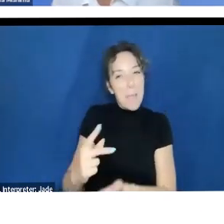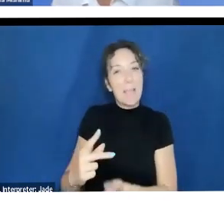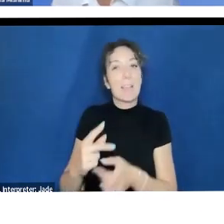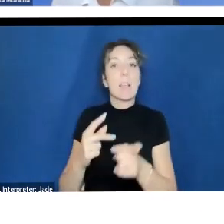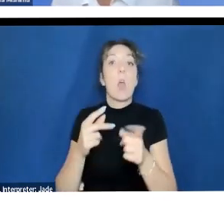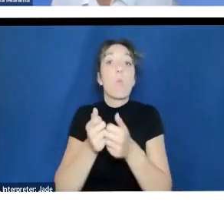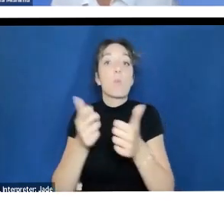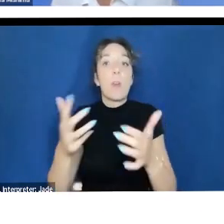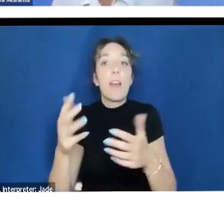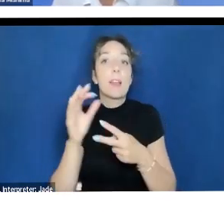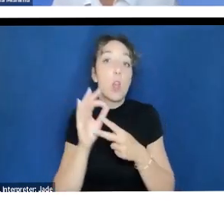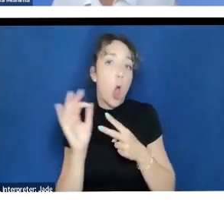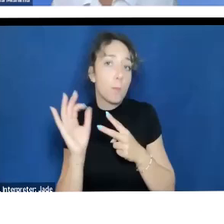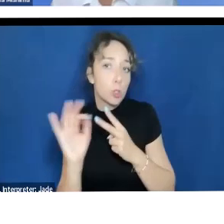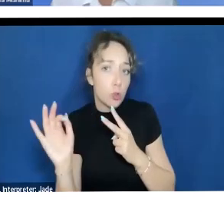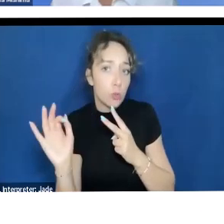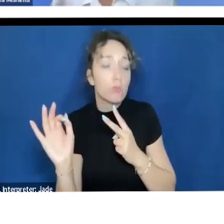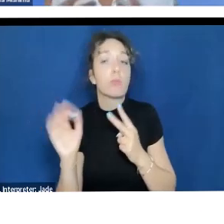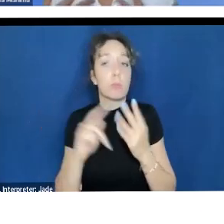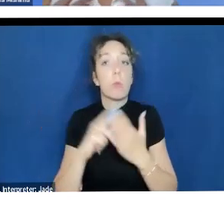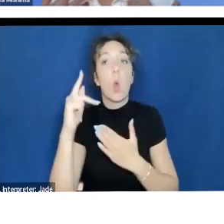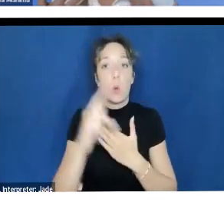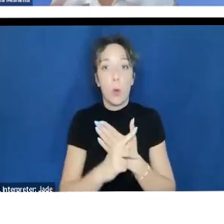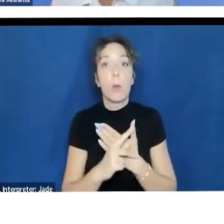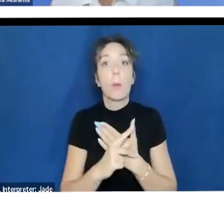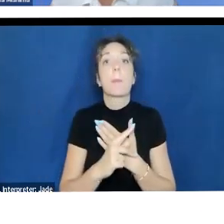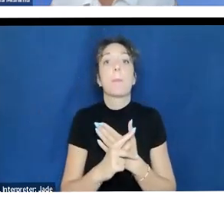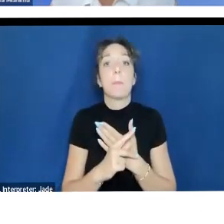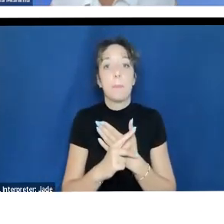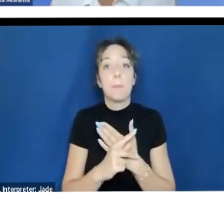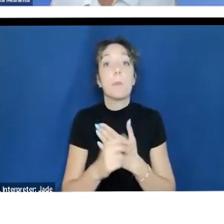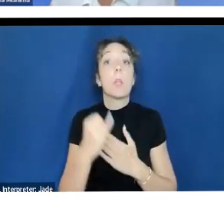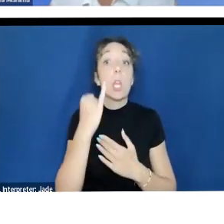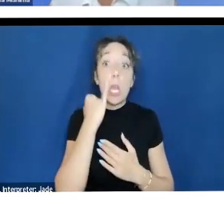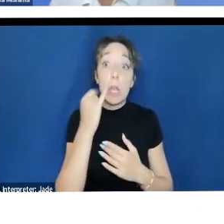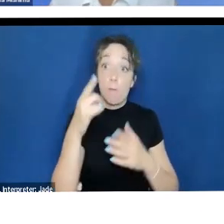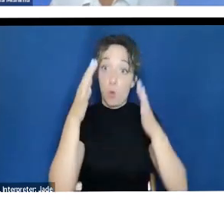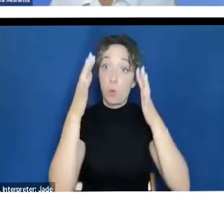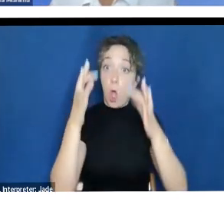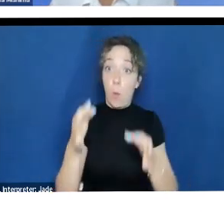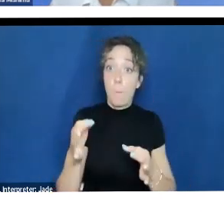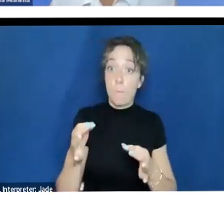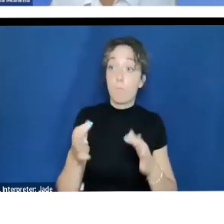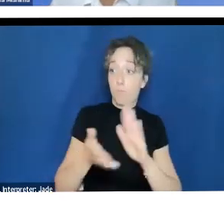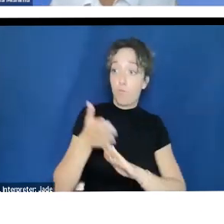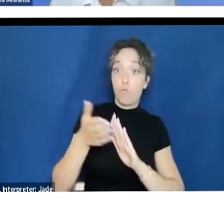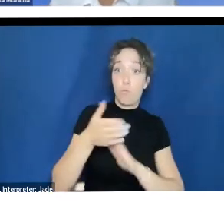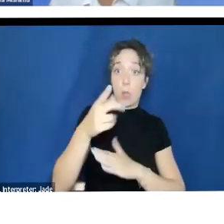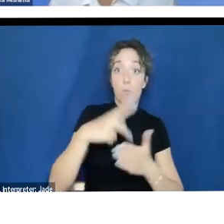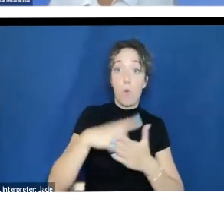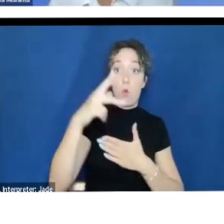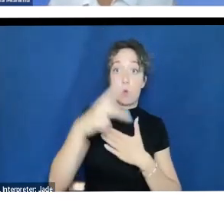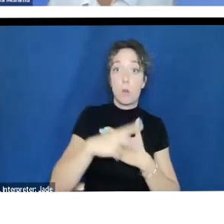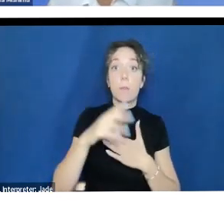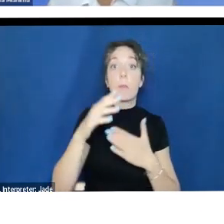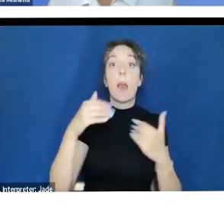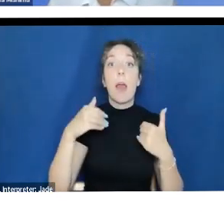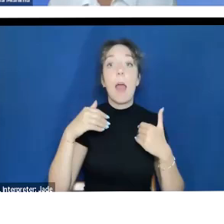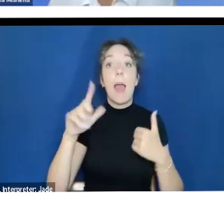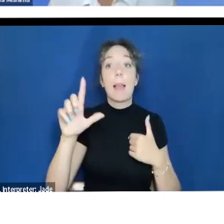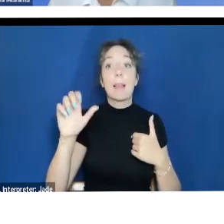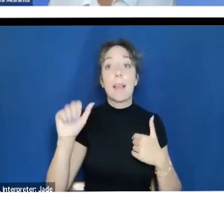this optional program whereby if they opted to run this program, they had an opportunity, LEAs